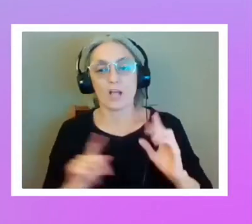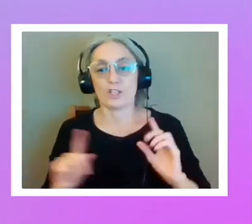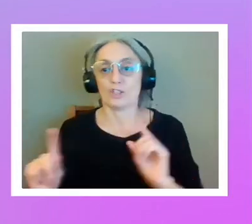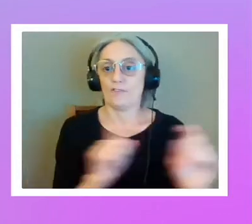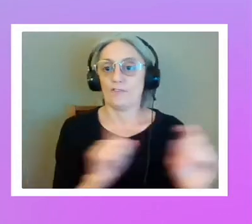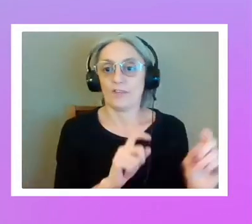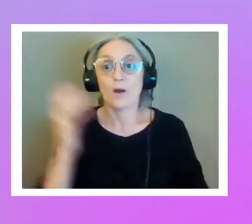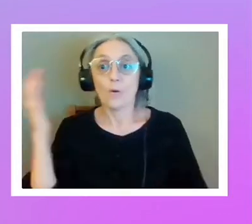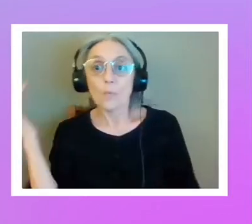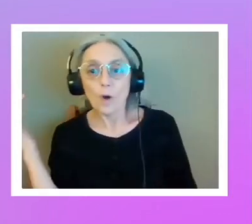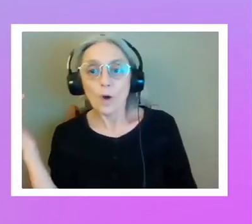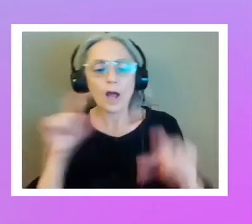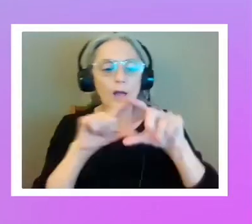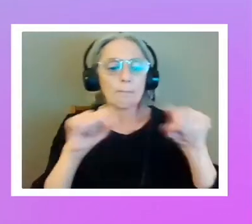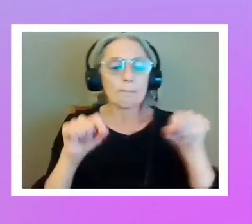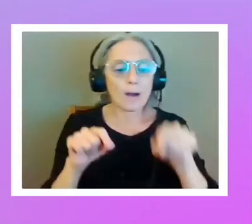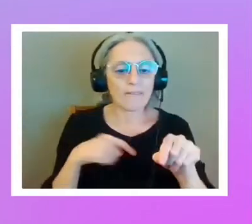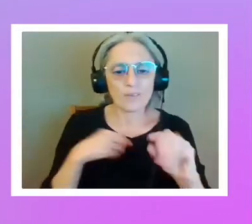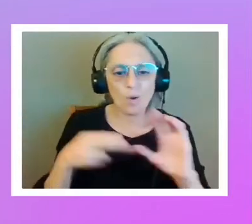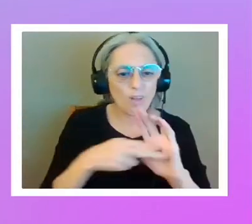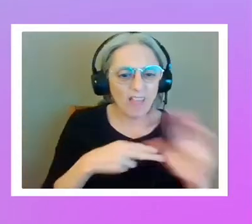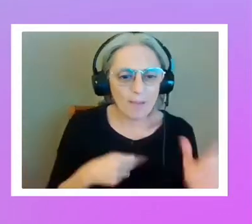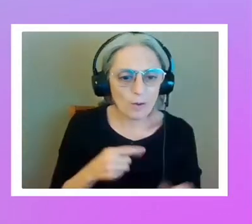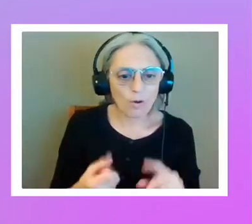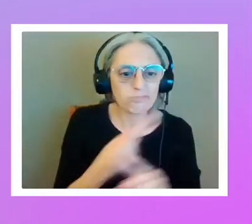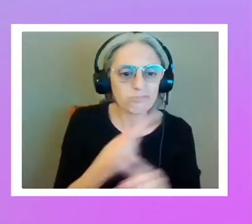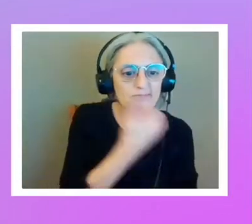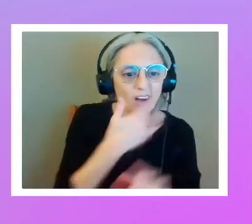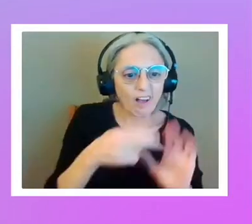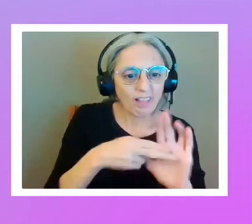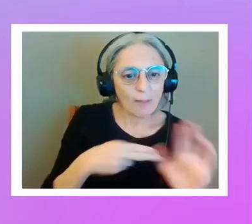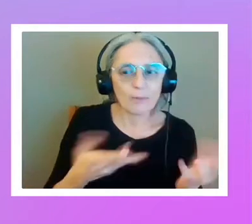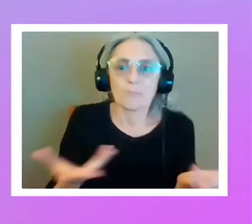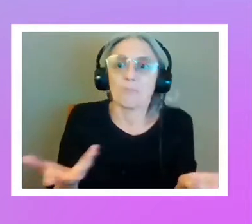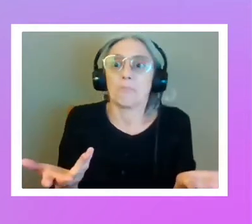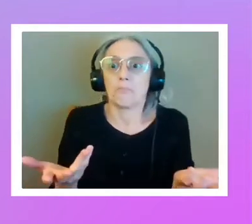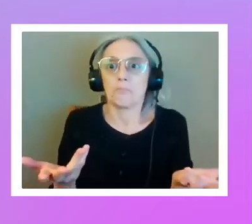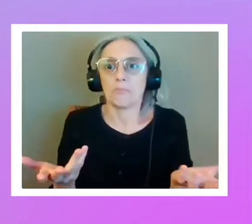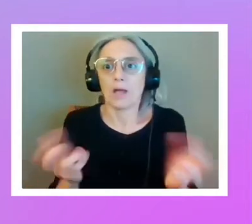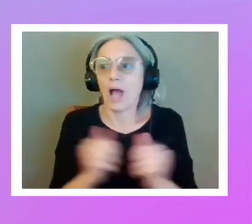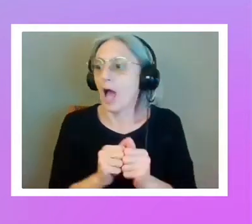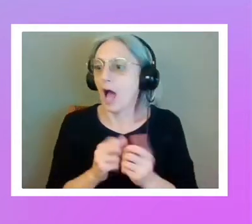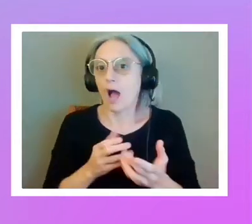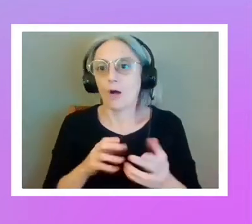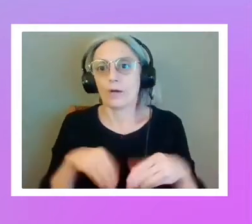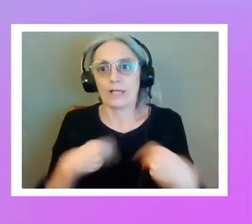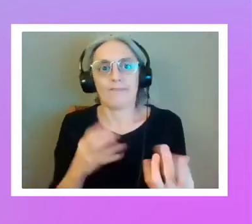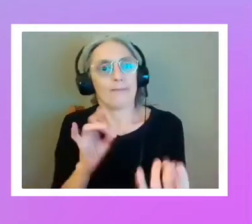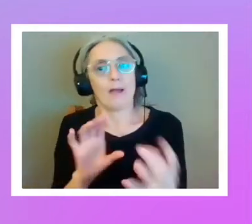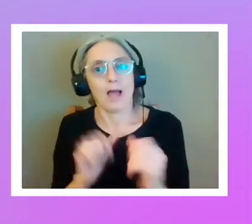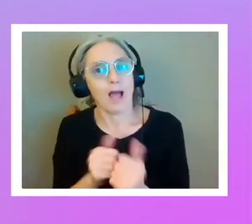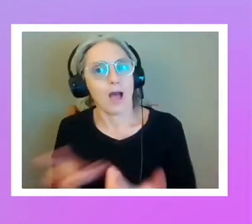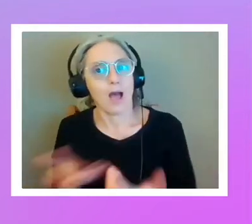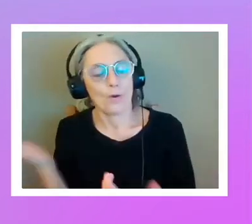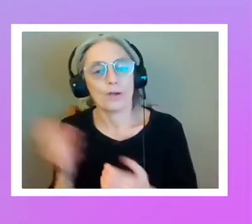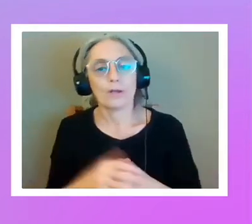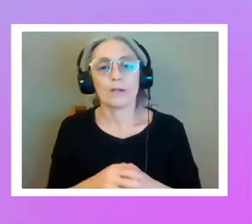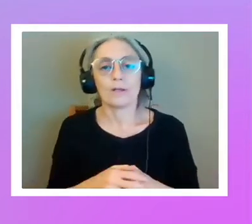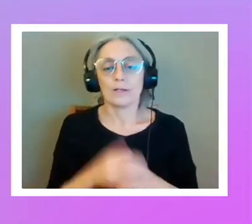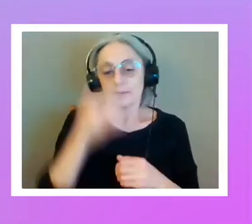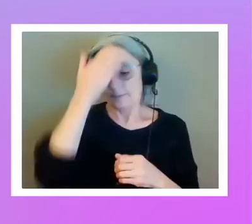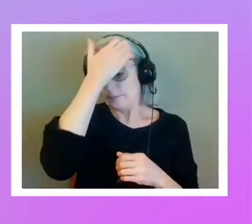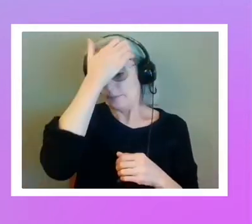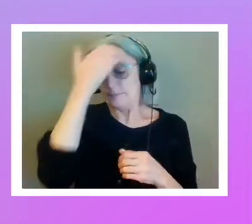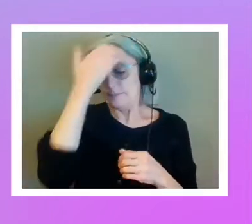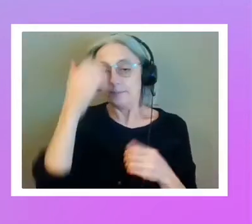labeled properly. How can they give their input? Better question, how can we ensure that next time, tomorrow,